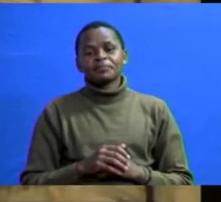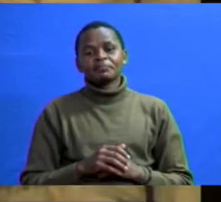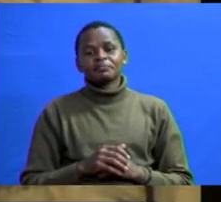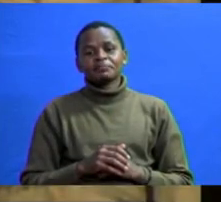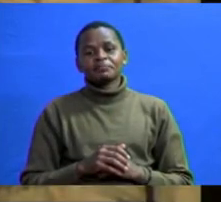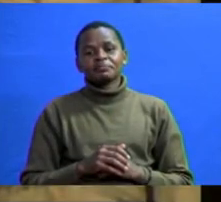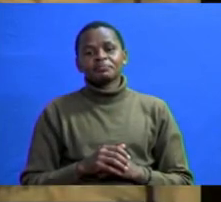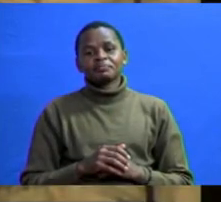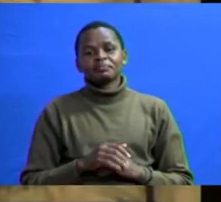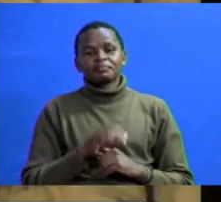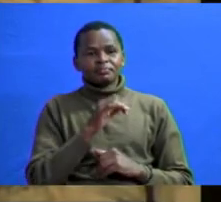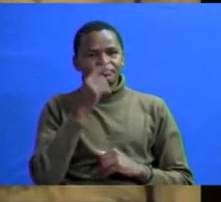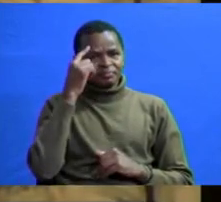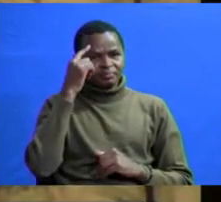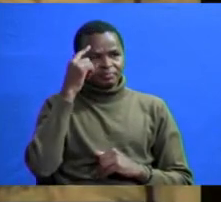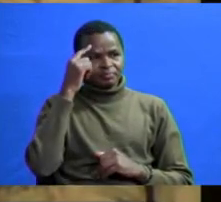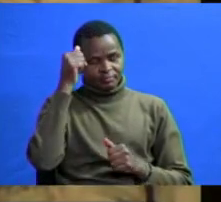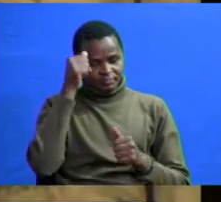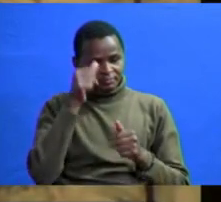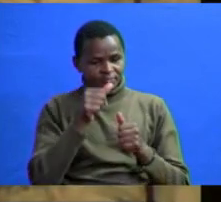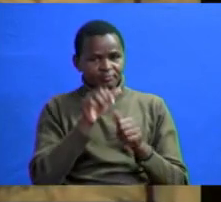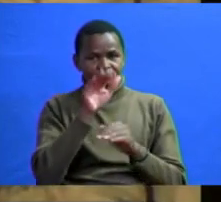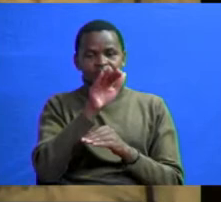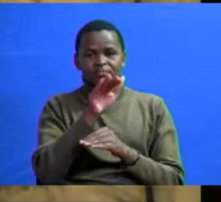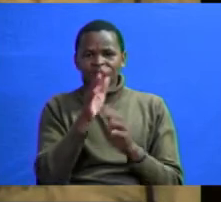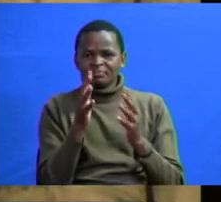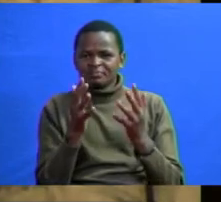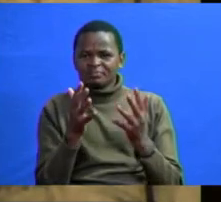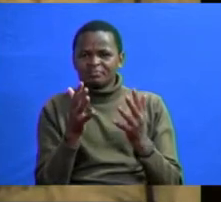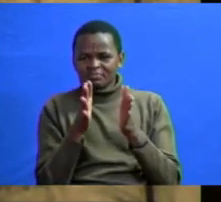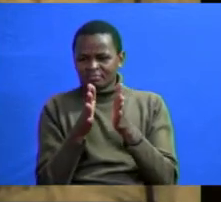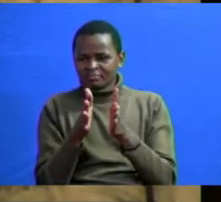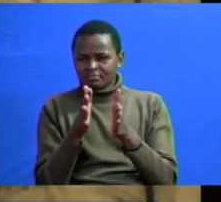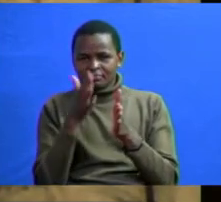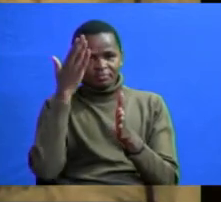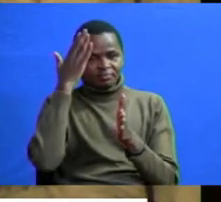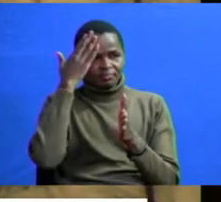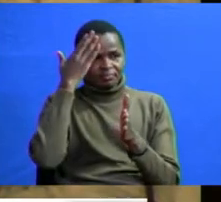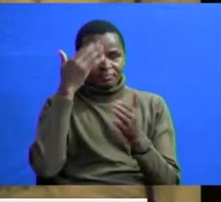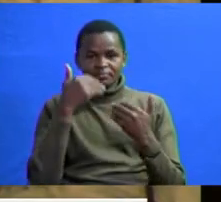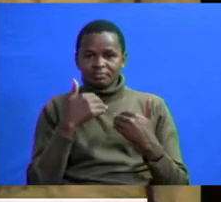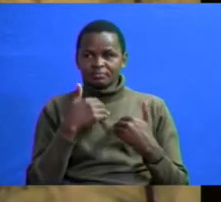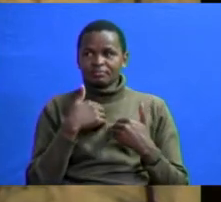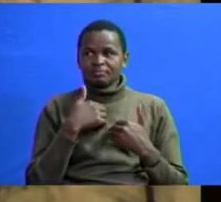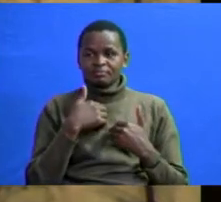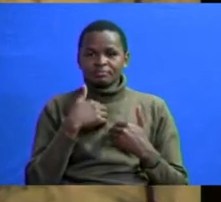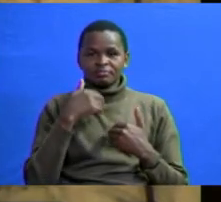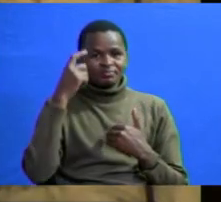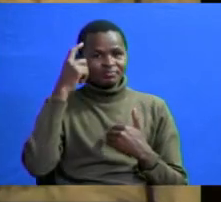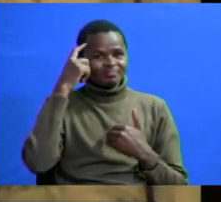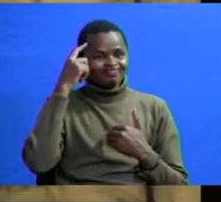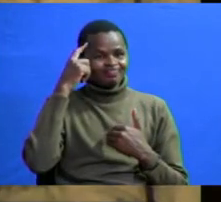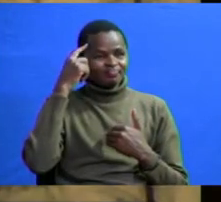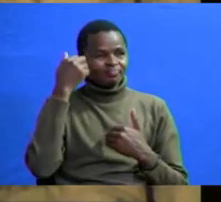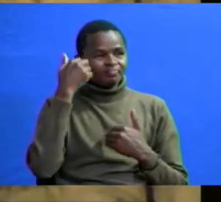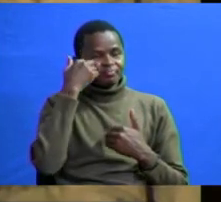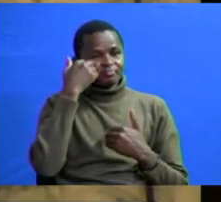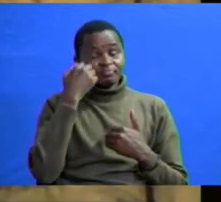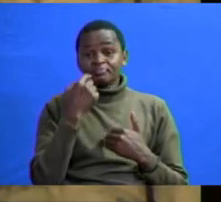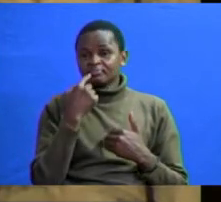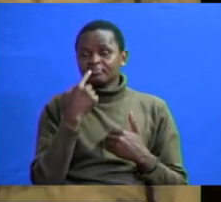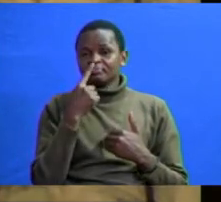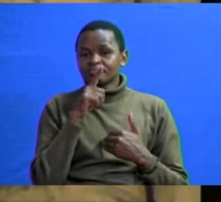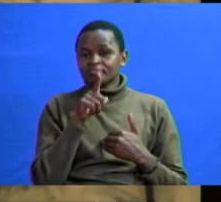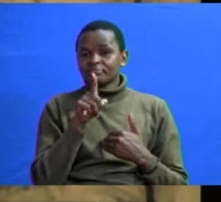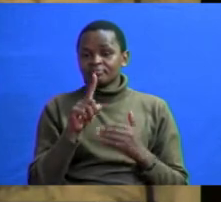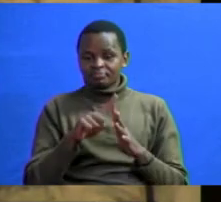So I remember you had also asked about how does someone know that they have a mental illness. I think I forgot to say that. So